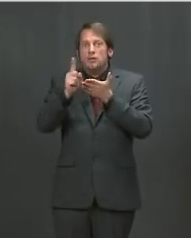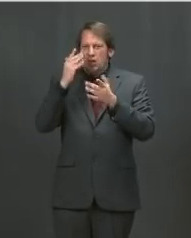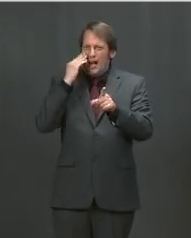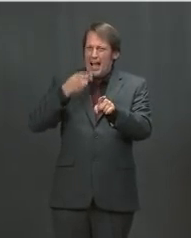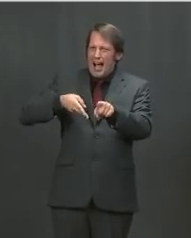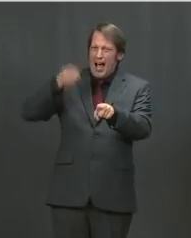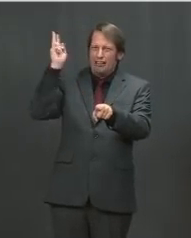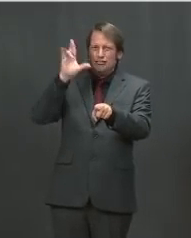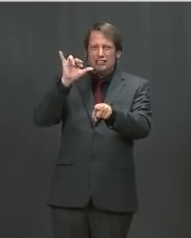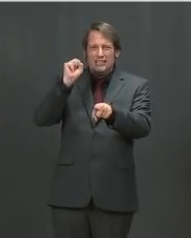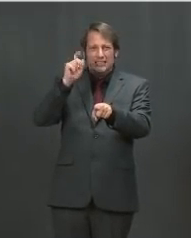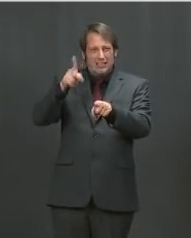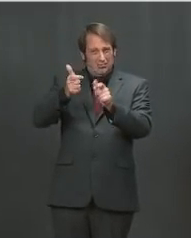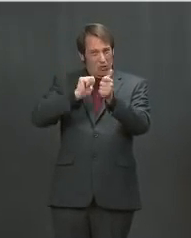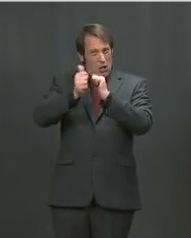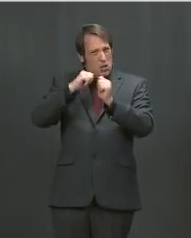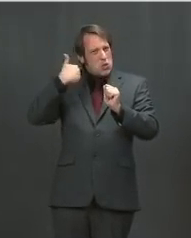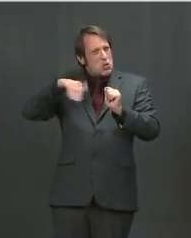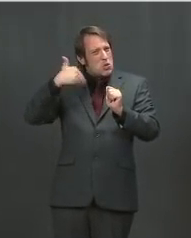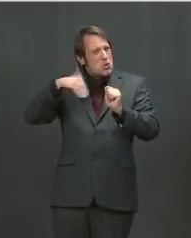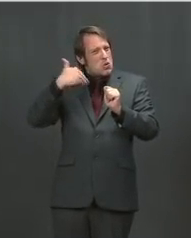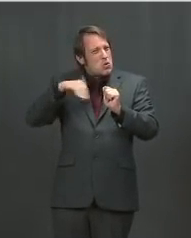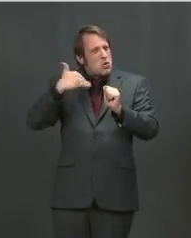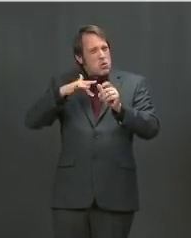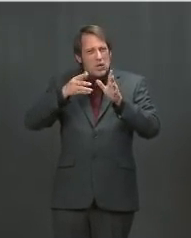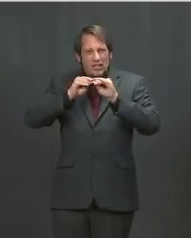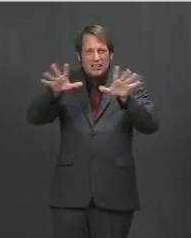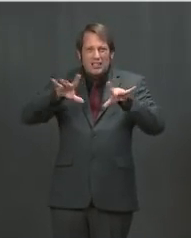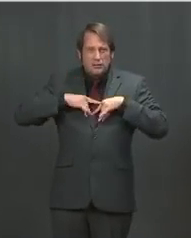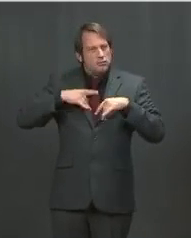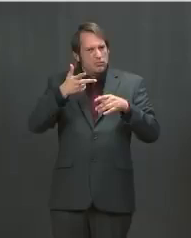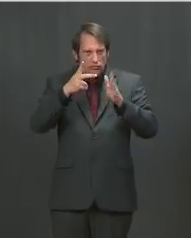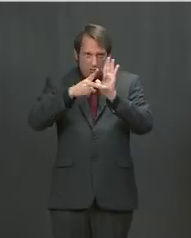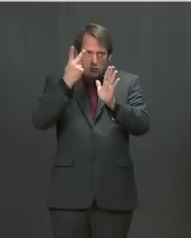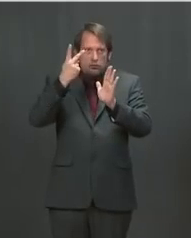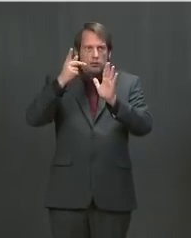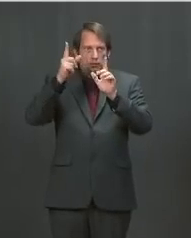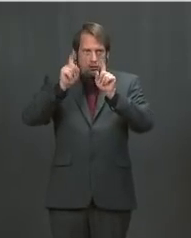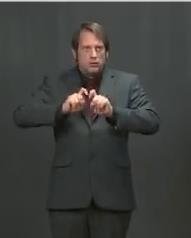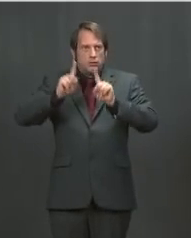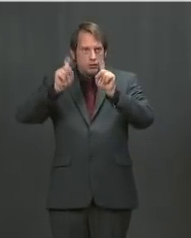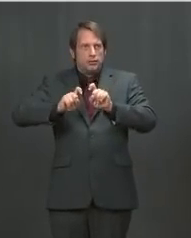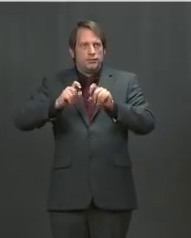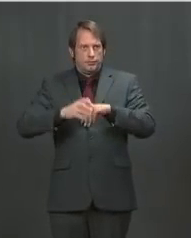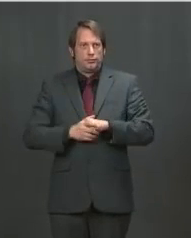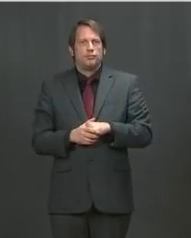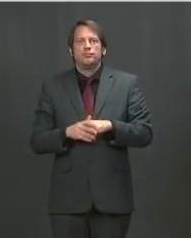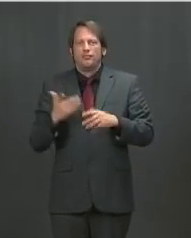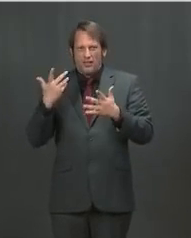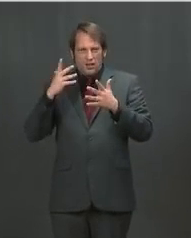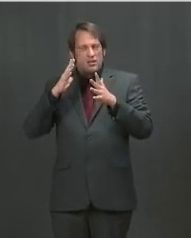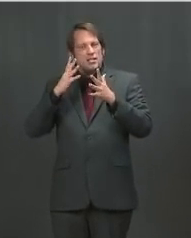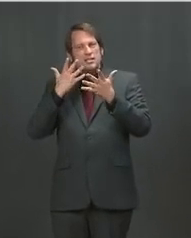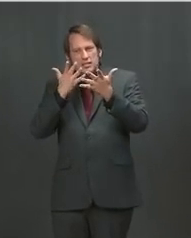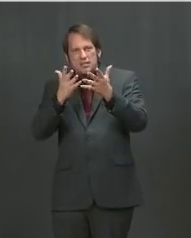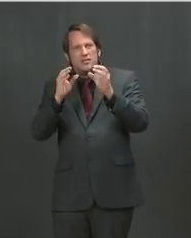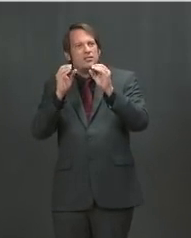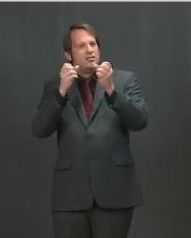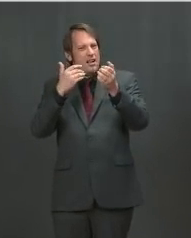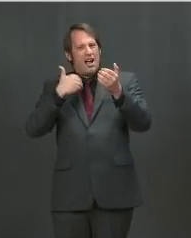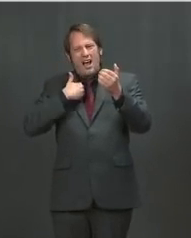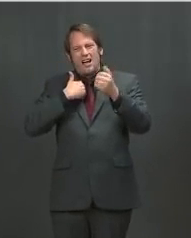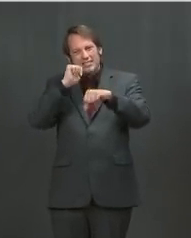that guidance, and we've been working with the state. And I would advocate for sort of stronger mitigation strategies, as you